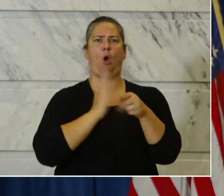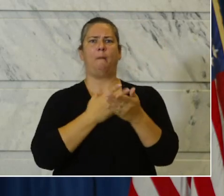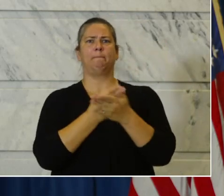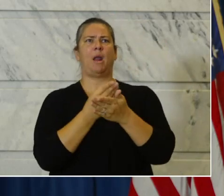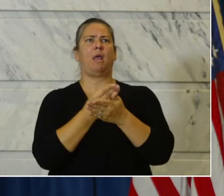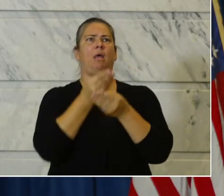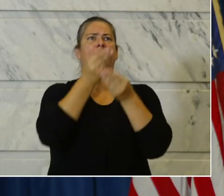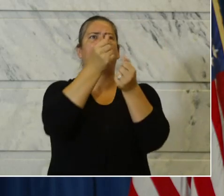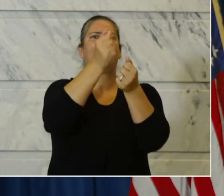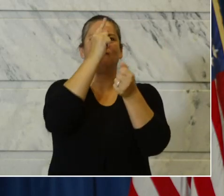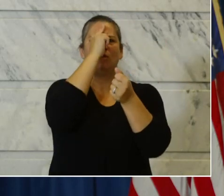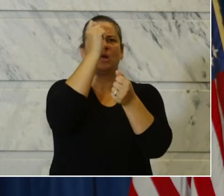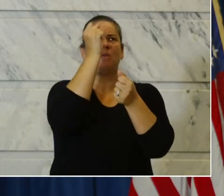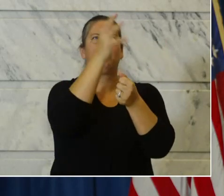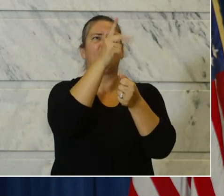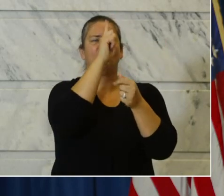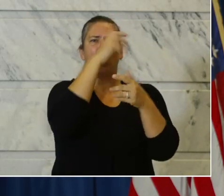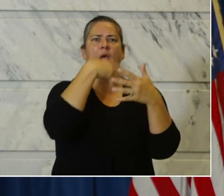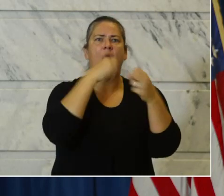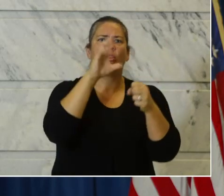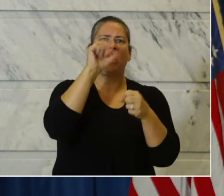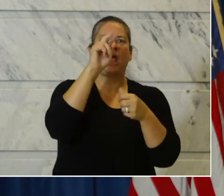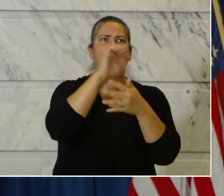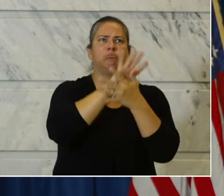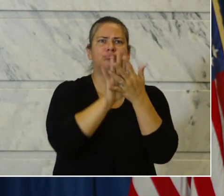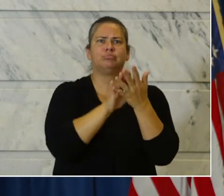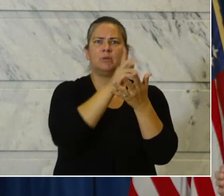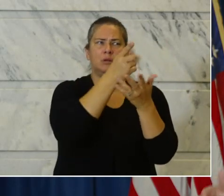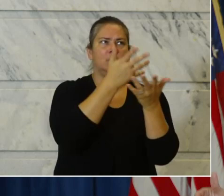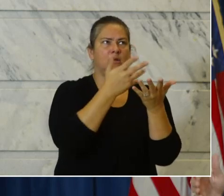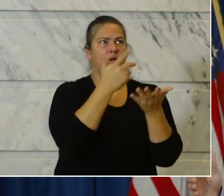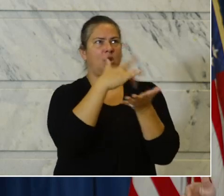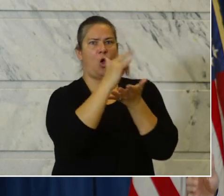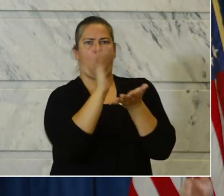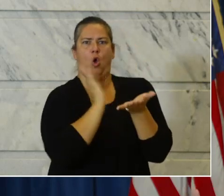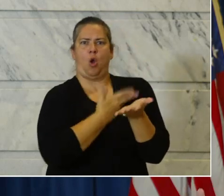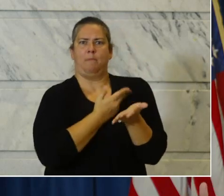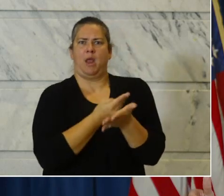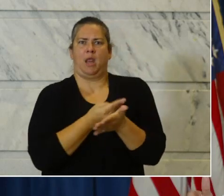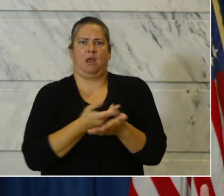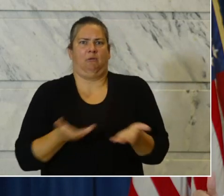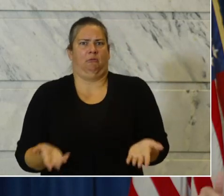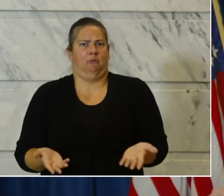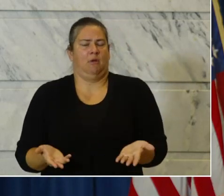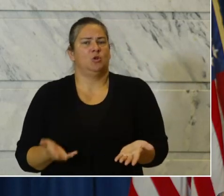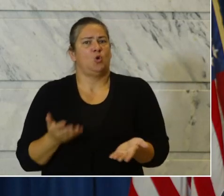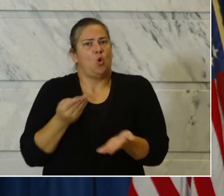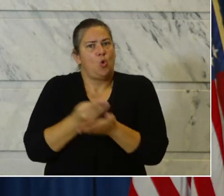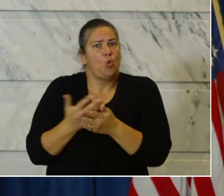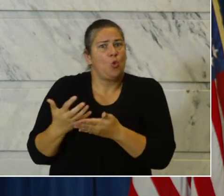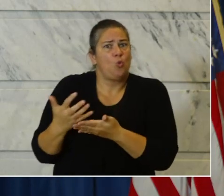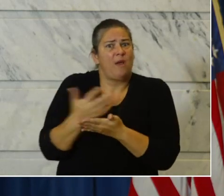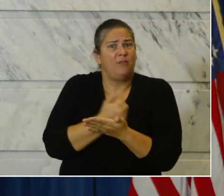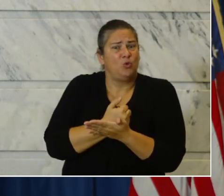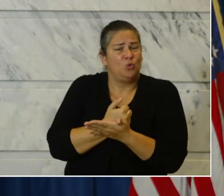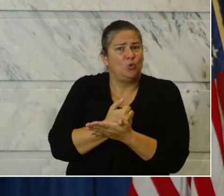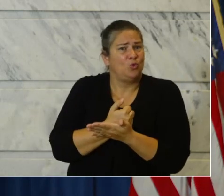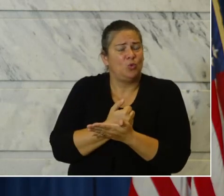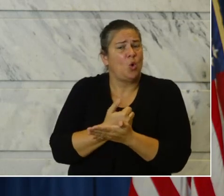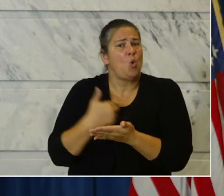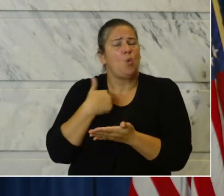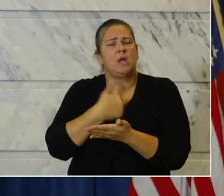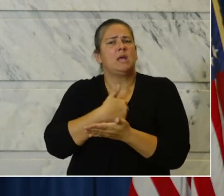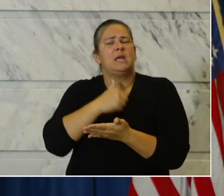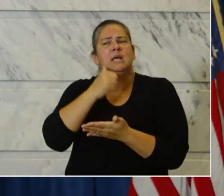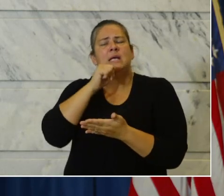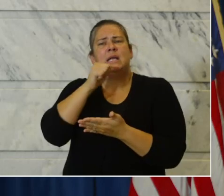costs. And in this period of COVID-19, revenue from those sources, for the most part, hasn't gone down, or not nearly